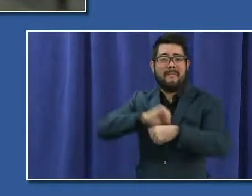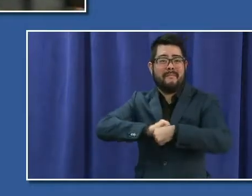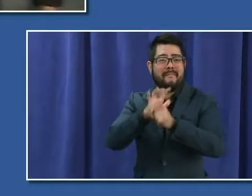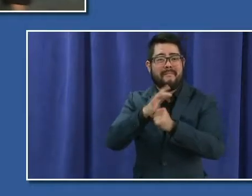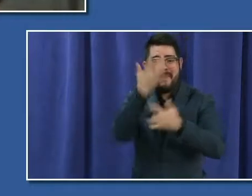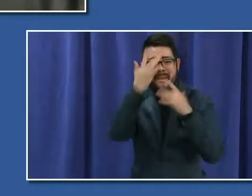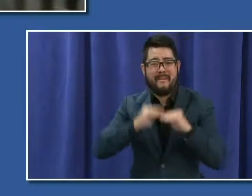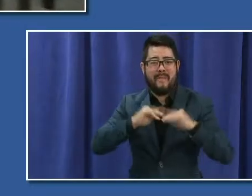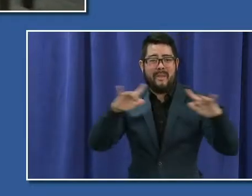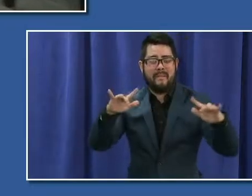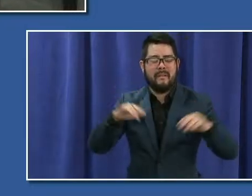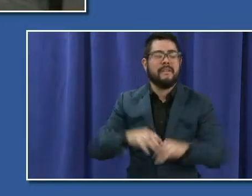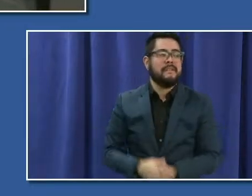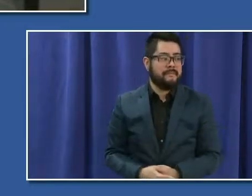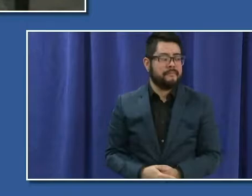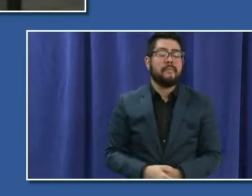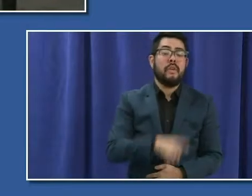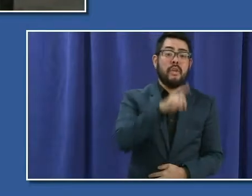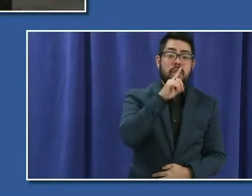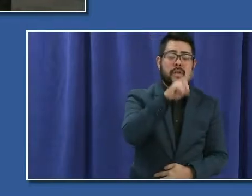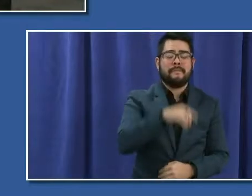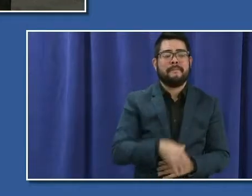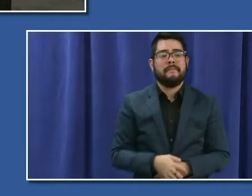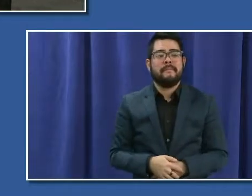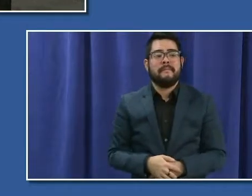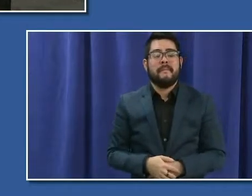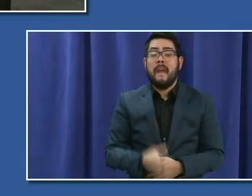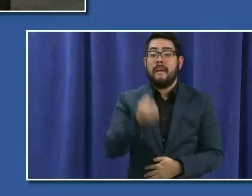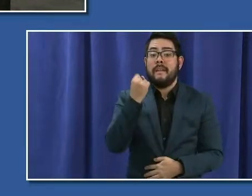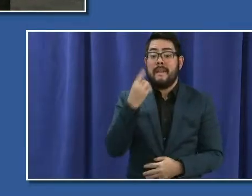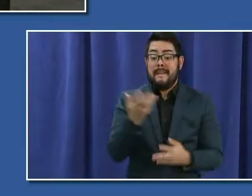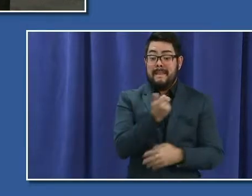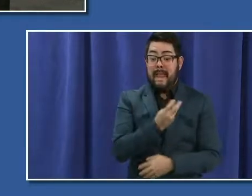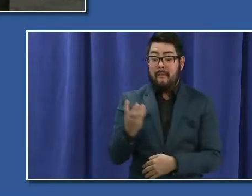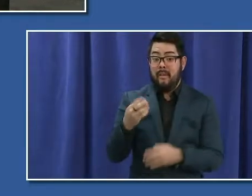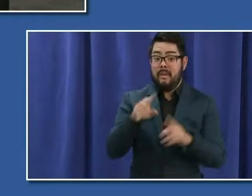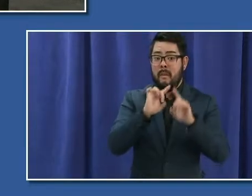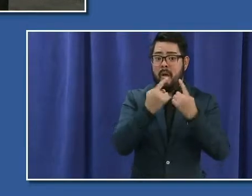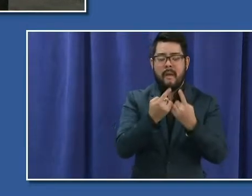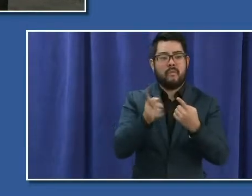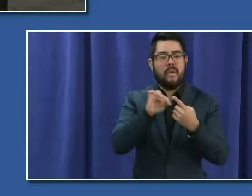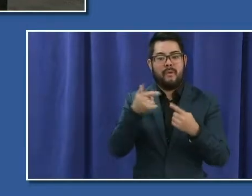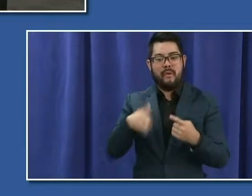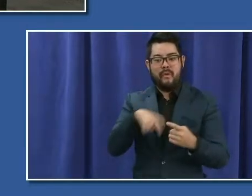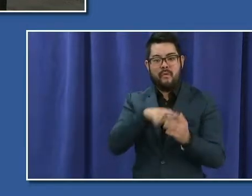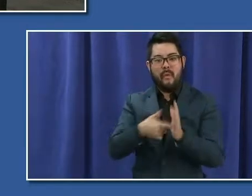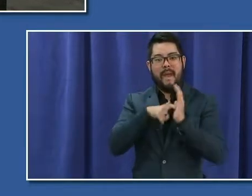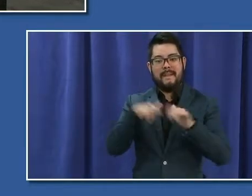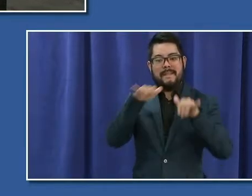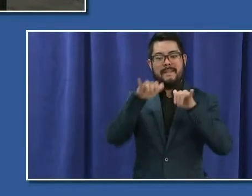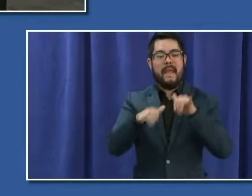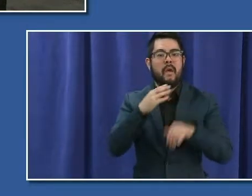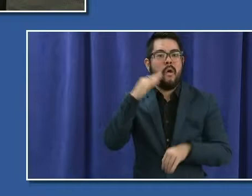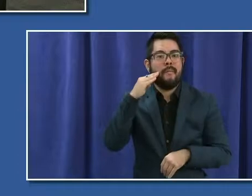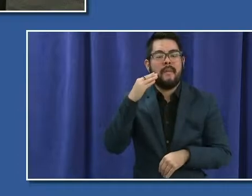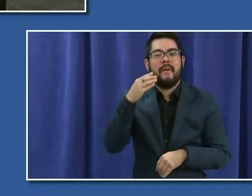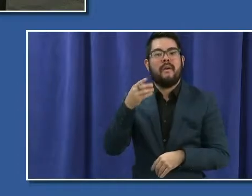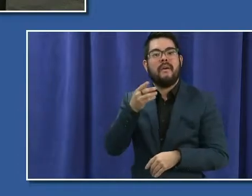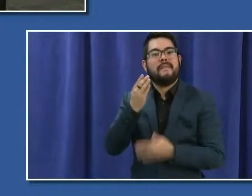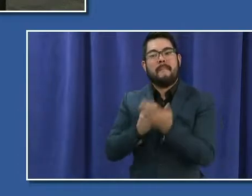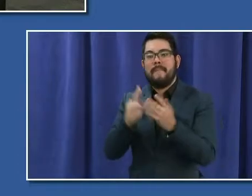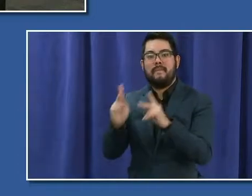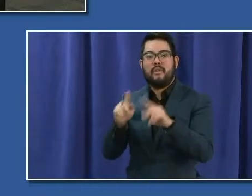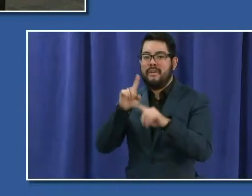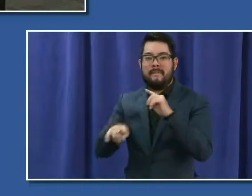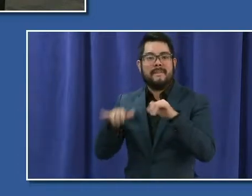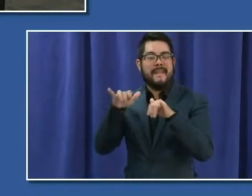And what you're looking at are several departments who, when we had the stay-at-home order, we didn't have folks who could stay at home. We actually had to keep